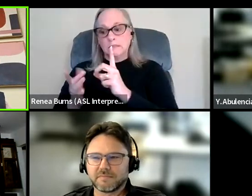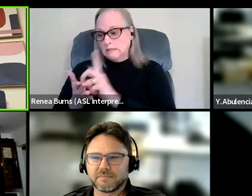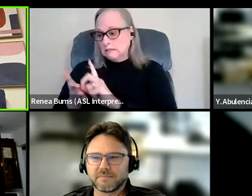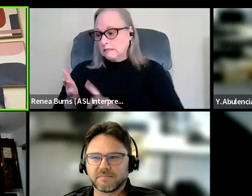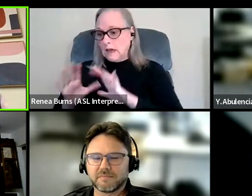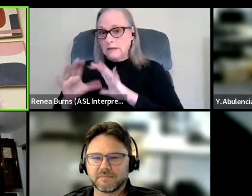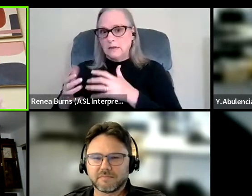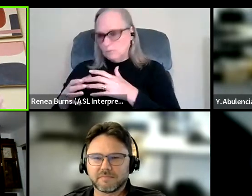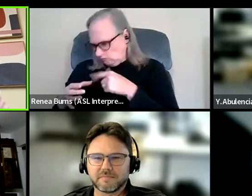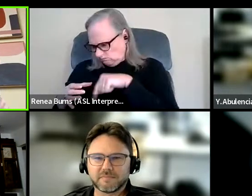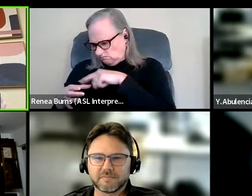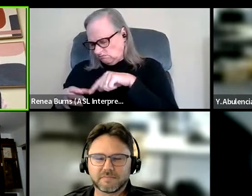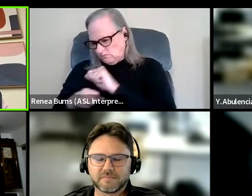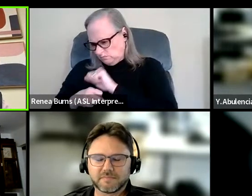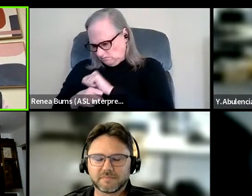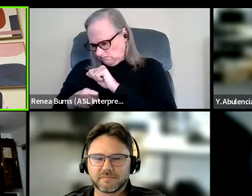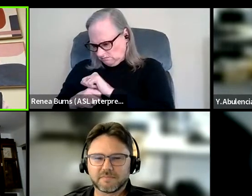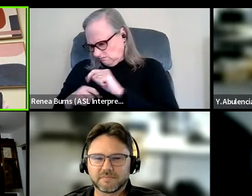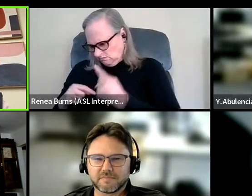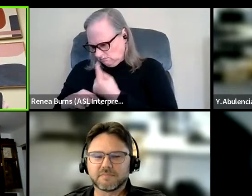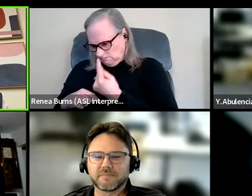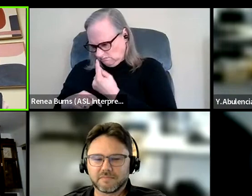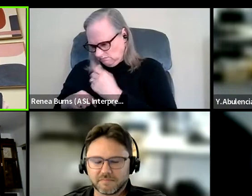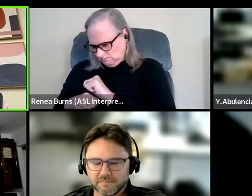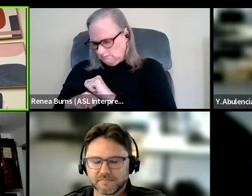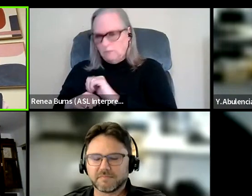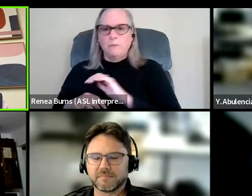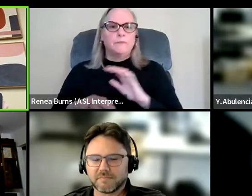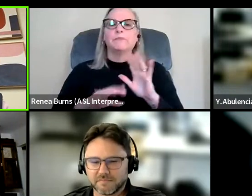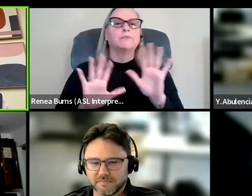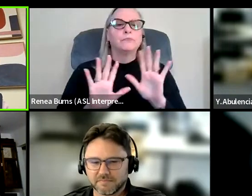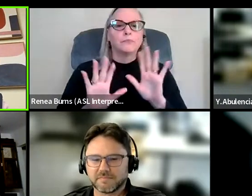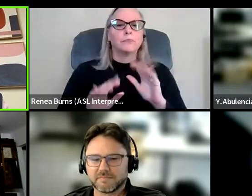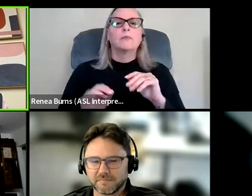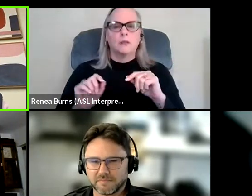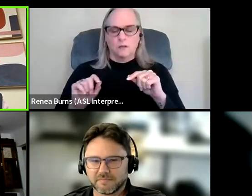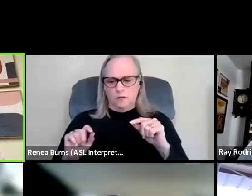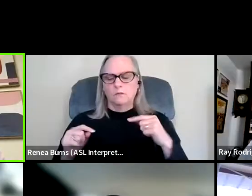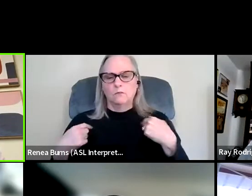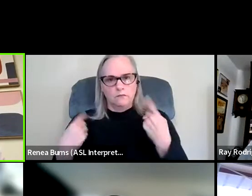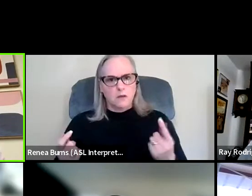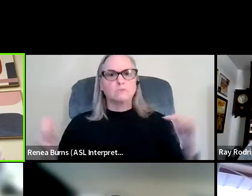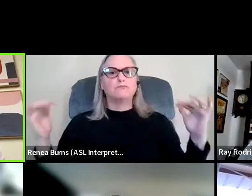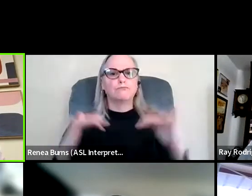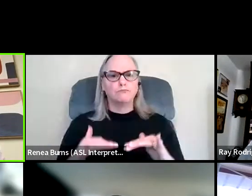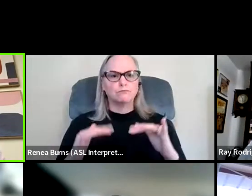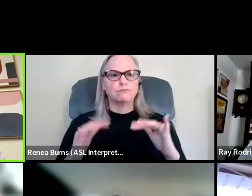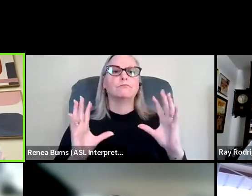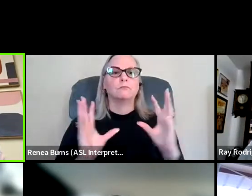or the working group is sitting in isolation, but rather we've been meeting with,